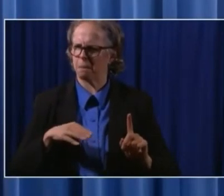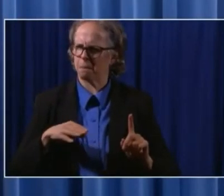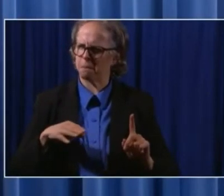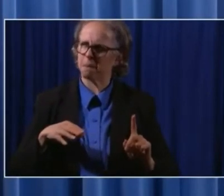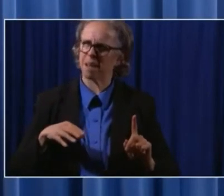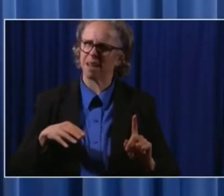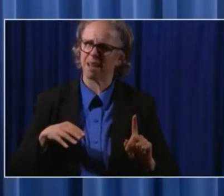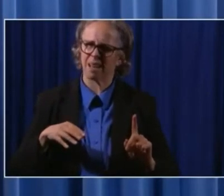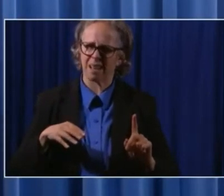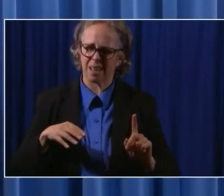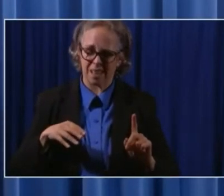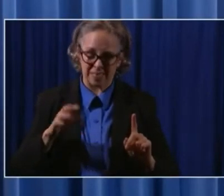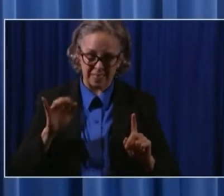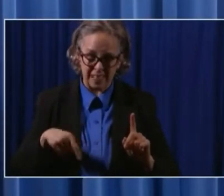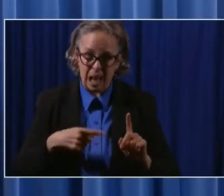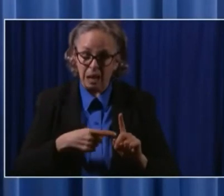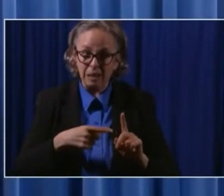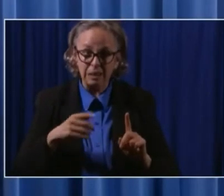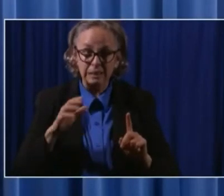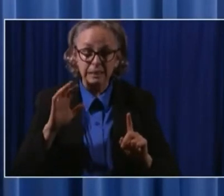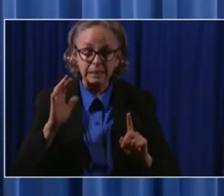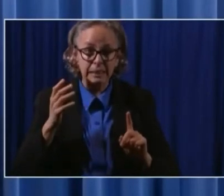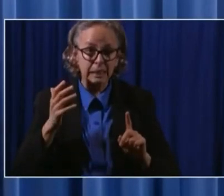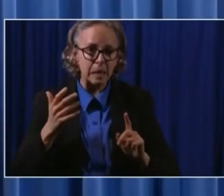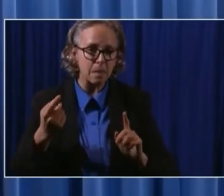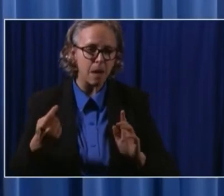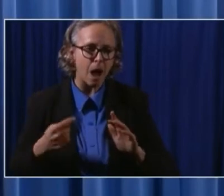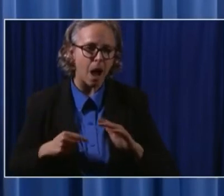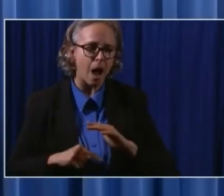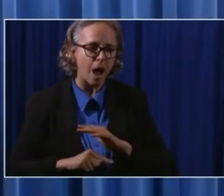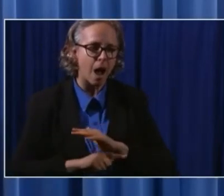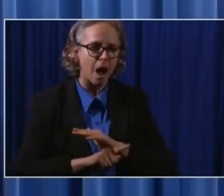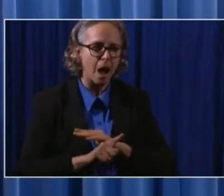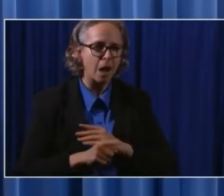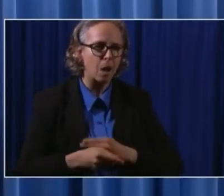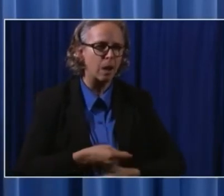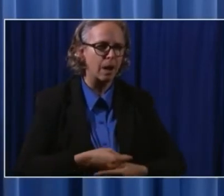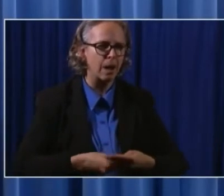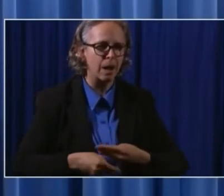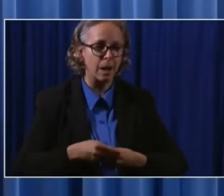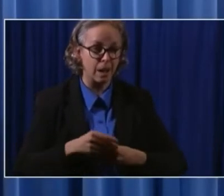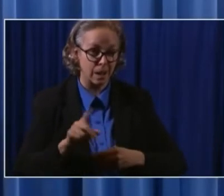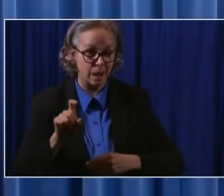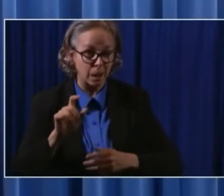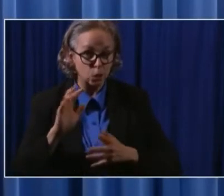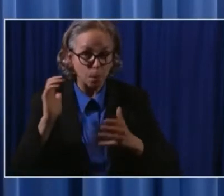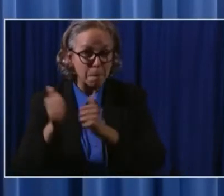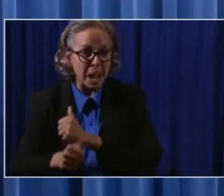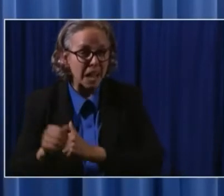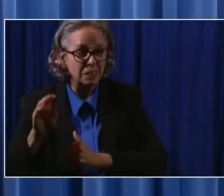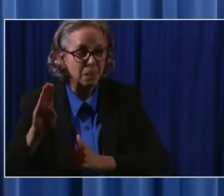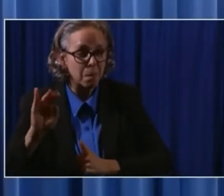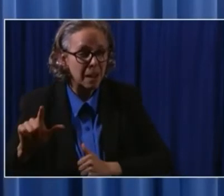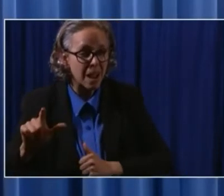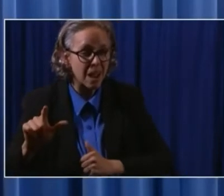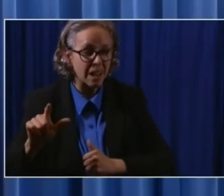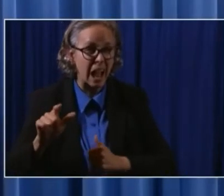going on to first pass it and then an effort to